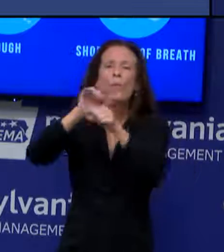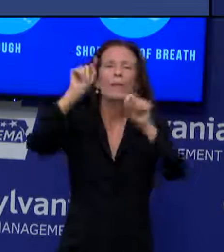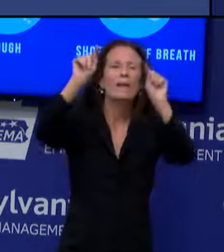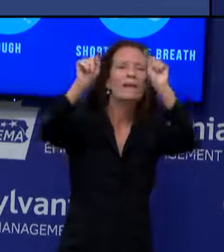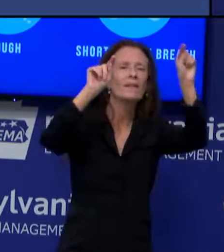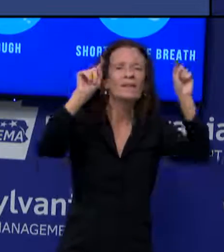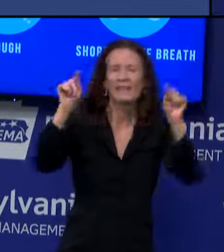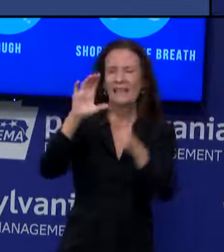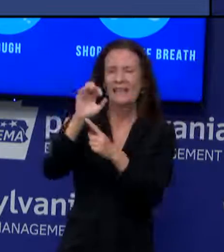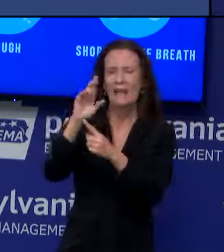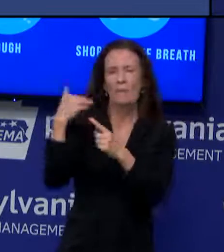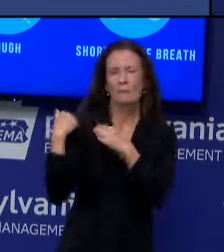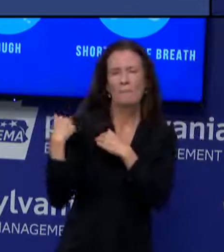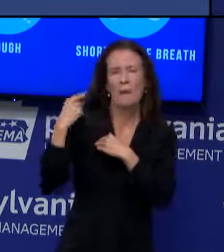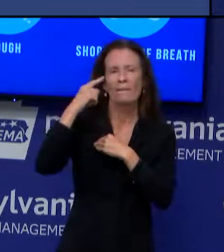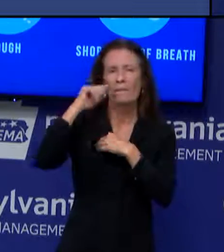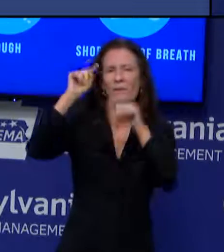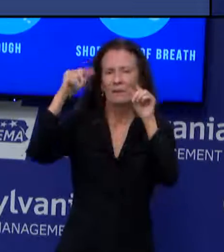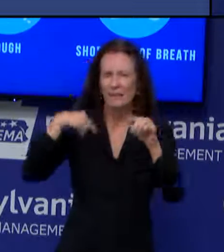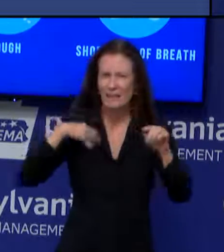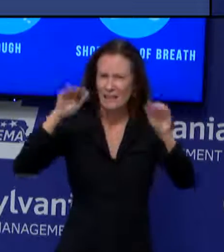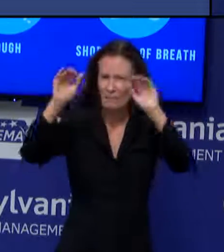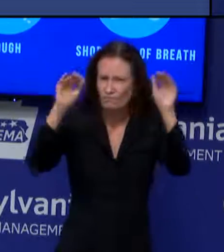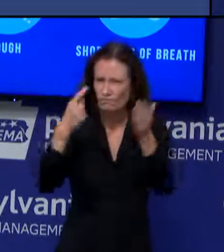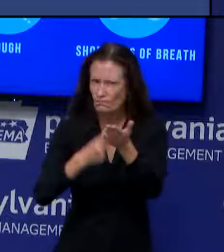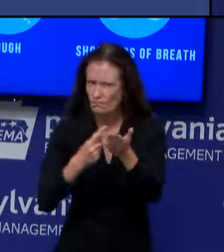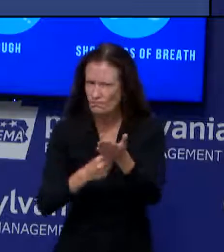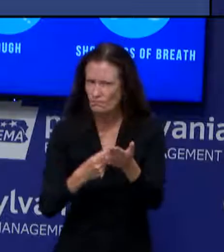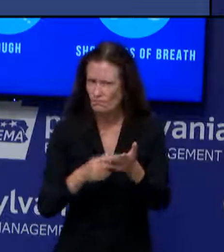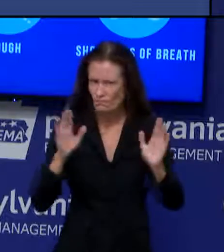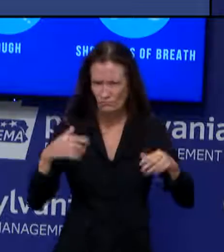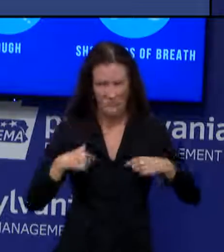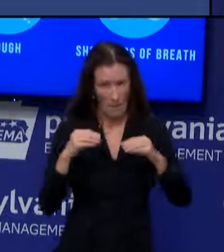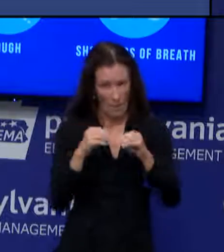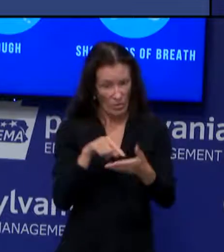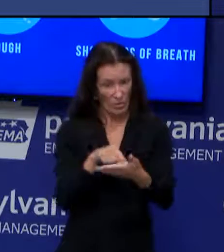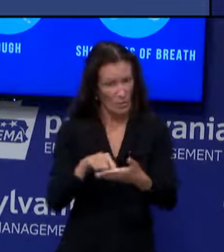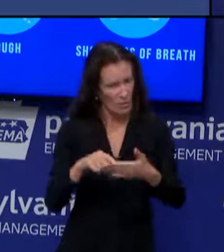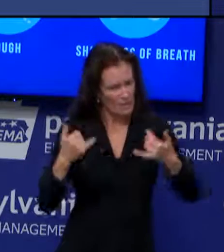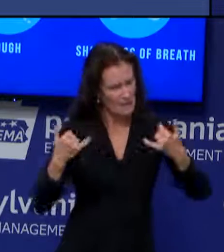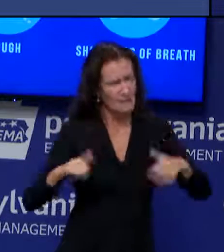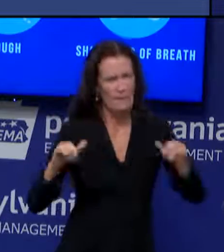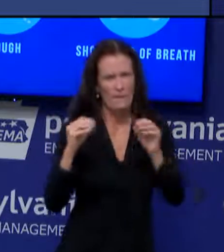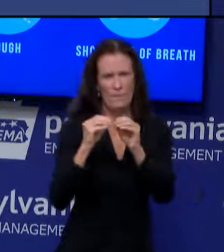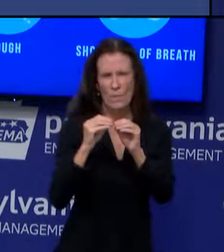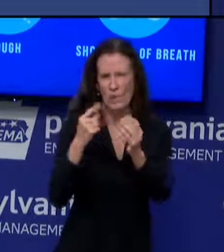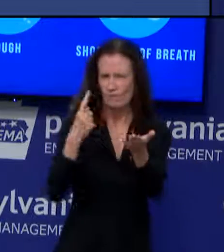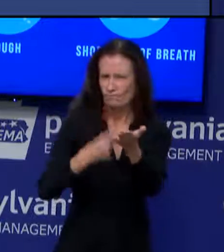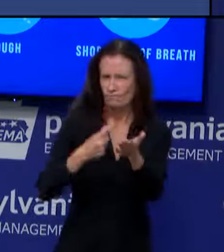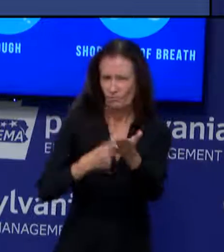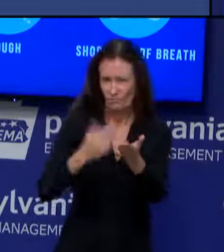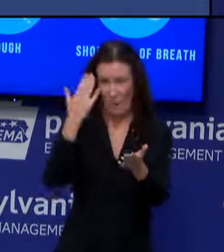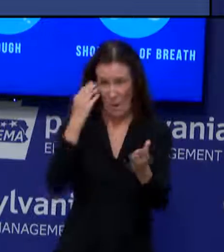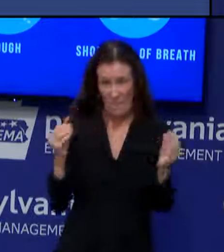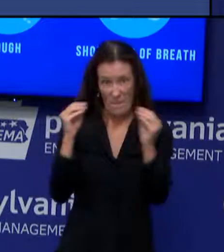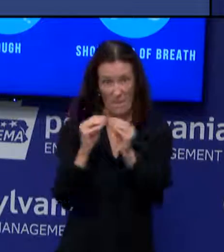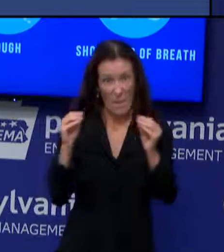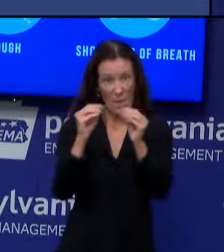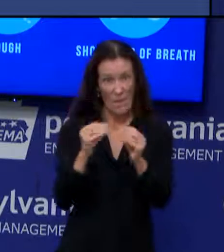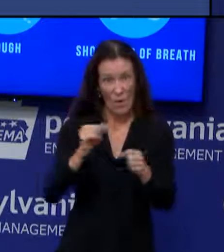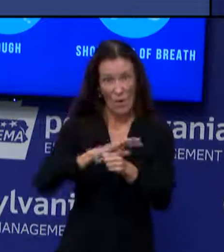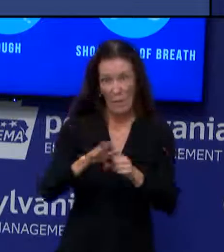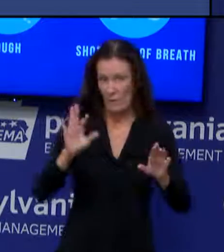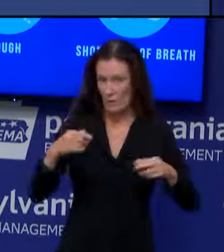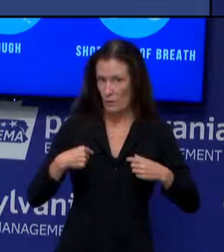to have further discussions this week about working on the number of new cases that they have in that county. And we stand ready to have